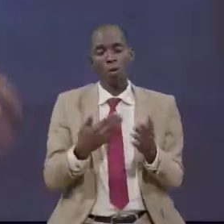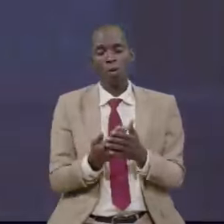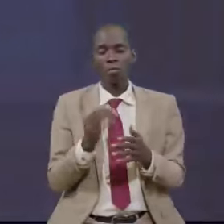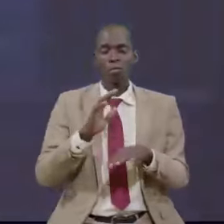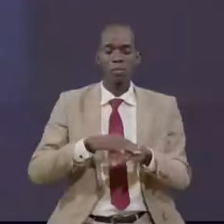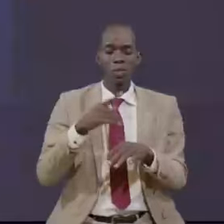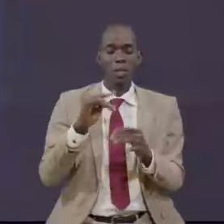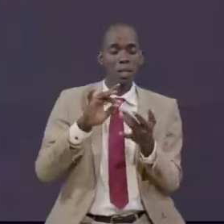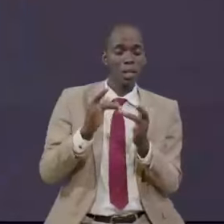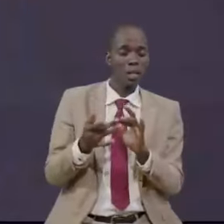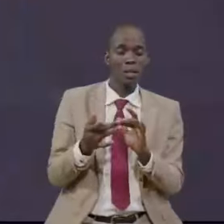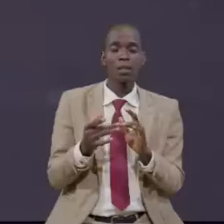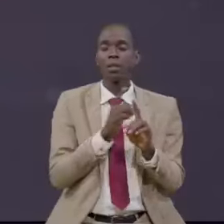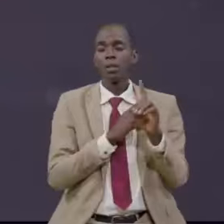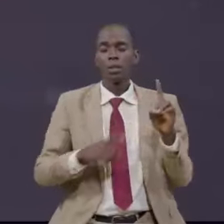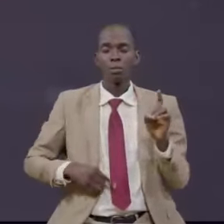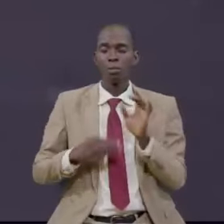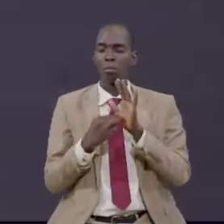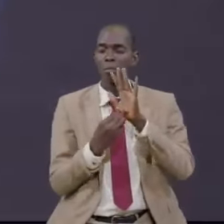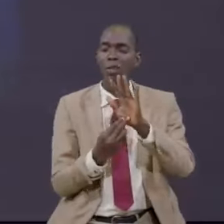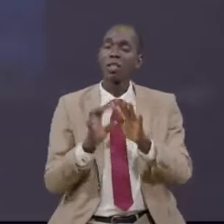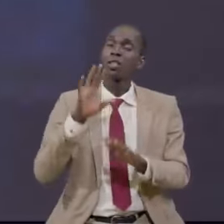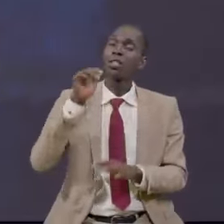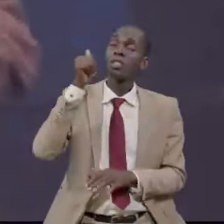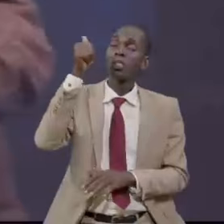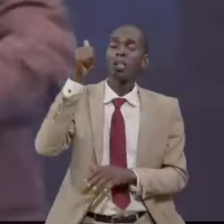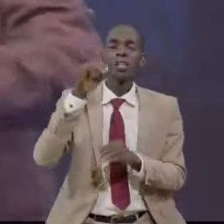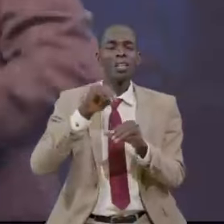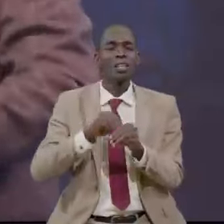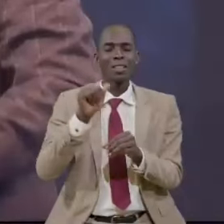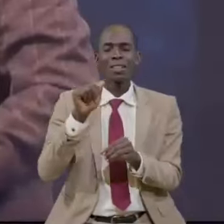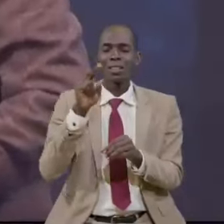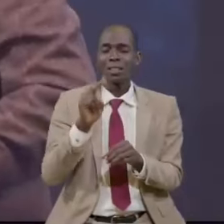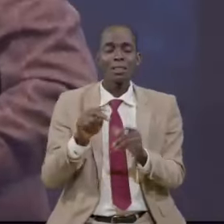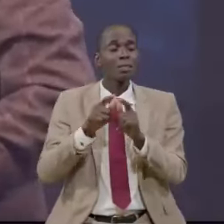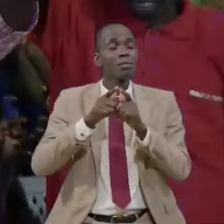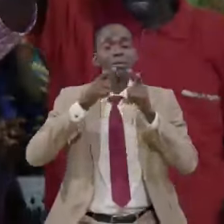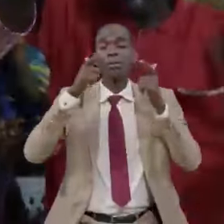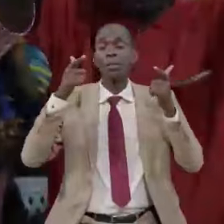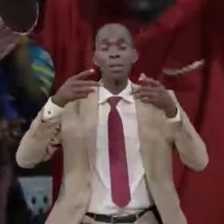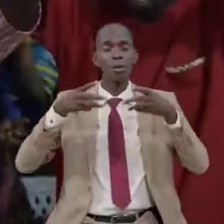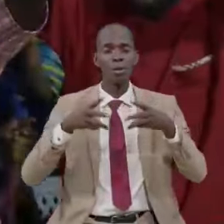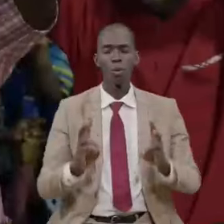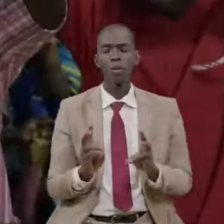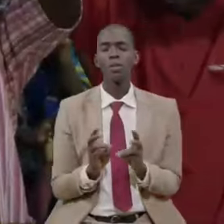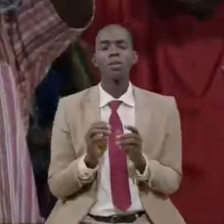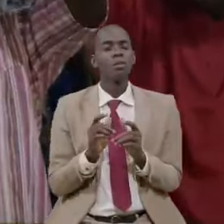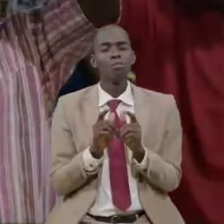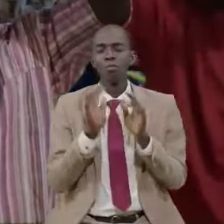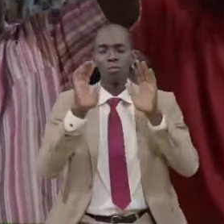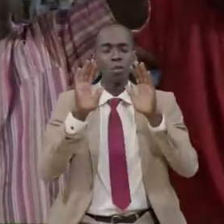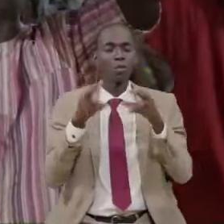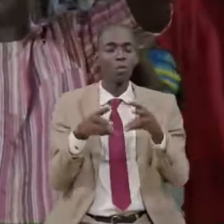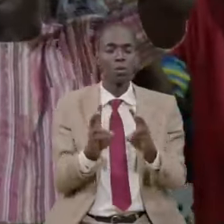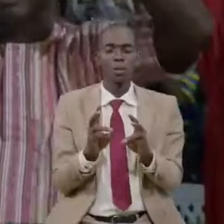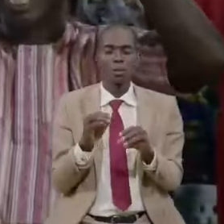manifest yourself in an indisputable, unprecedented manner in